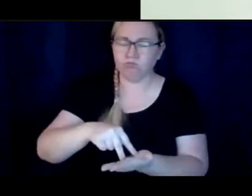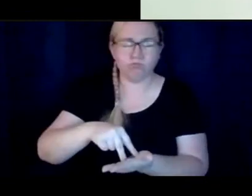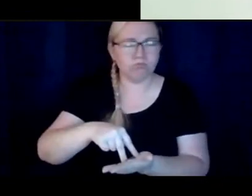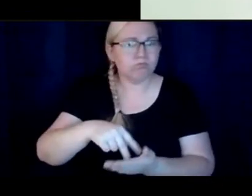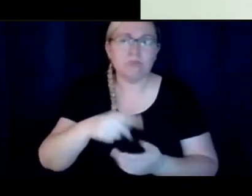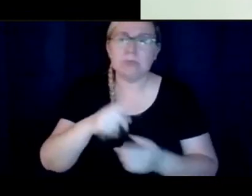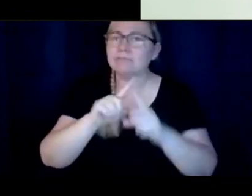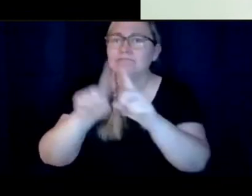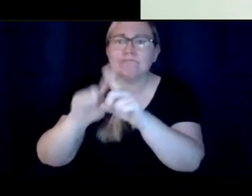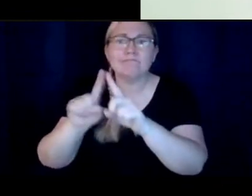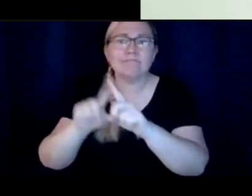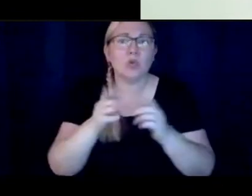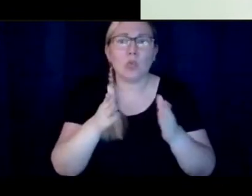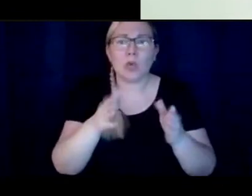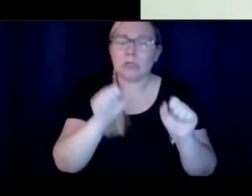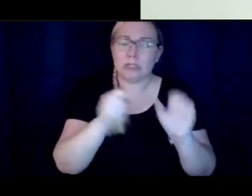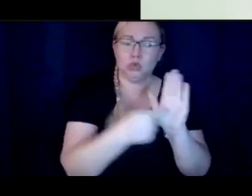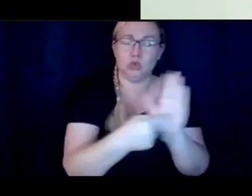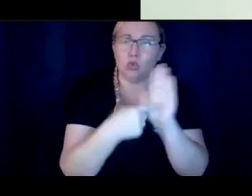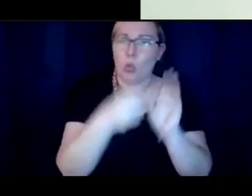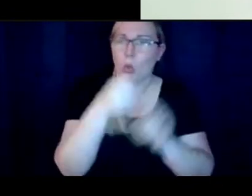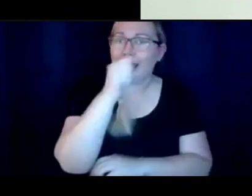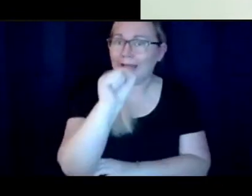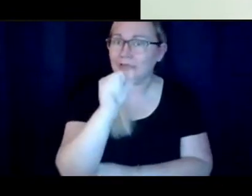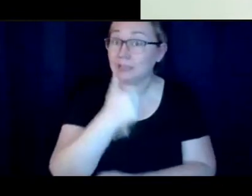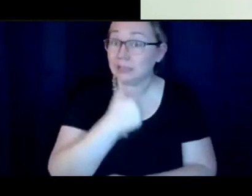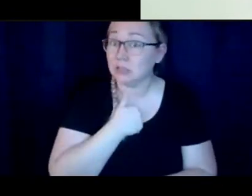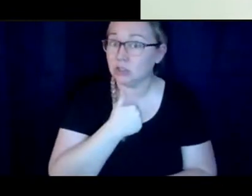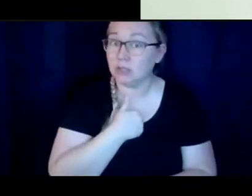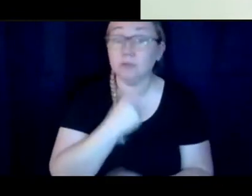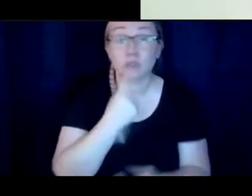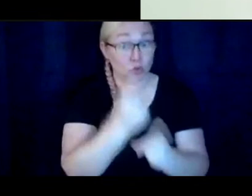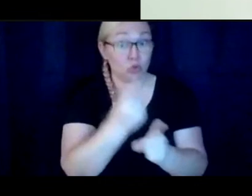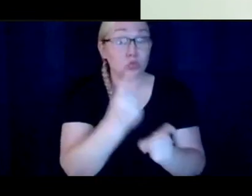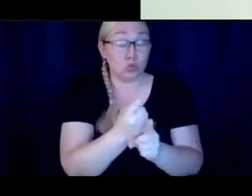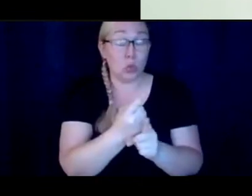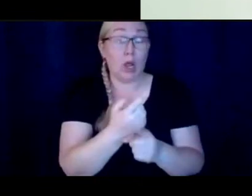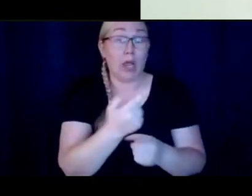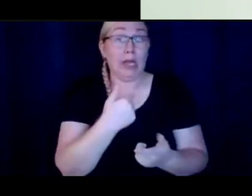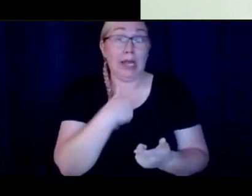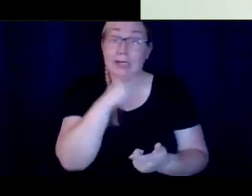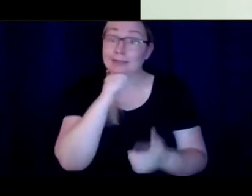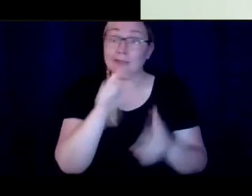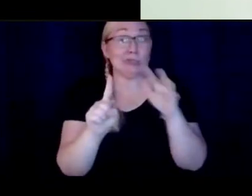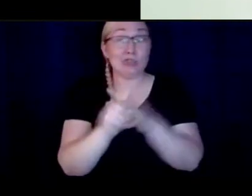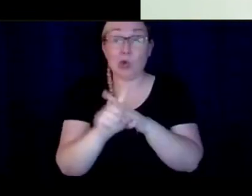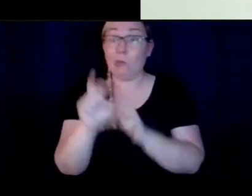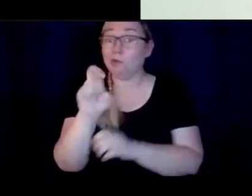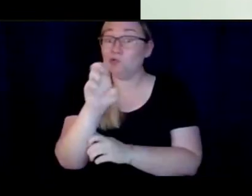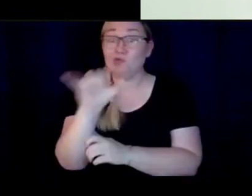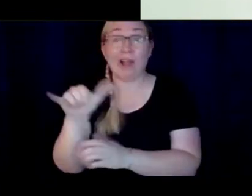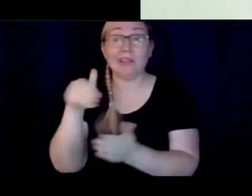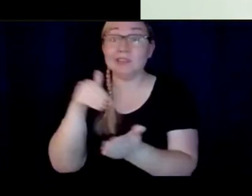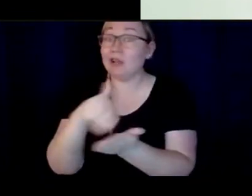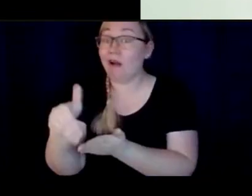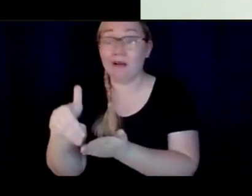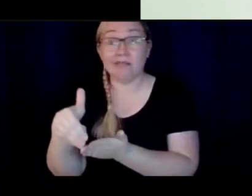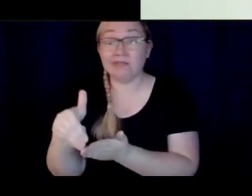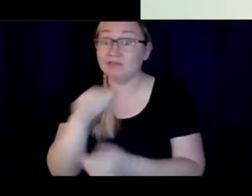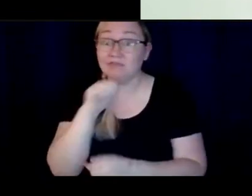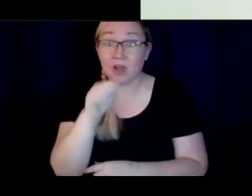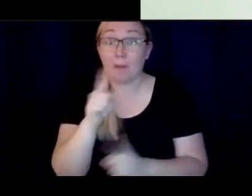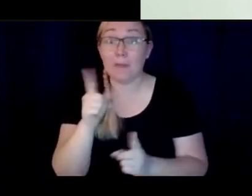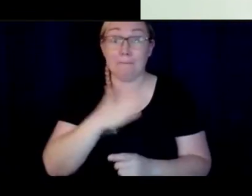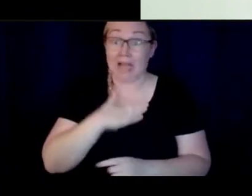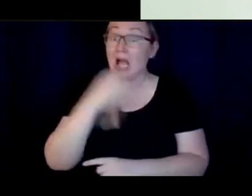different way of showing the activism. Mm-hmm. You're right. I don't show up at rallies often, but boy,